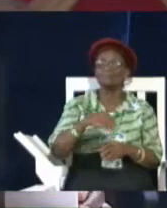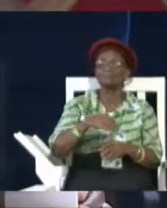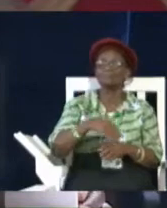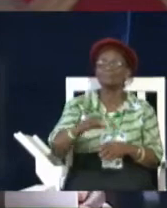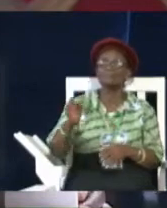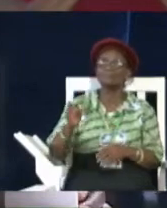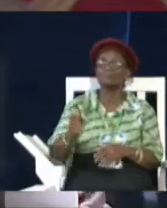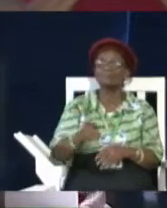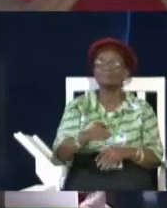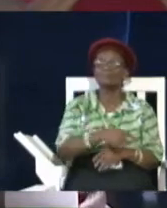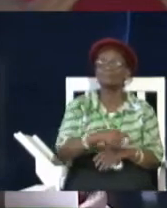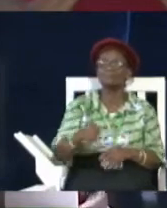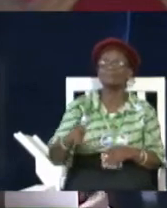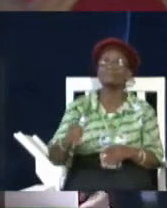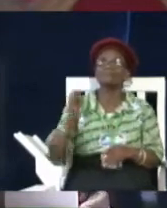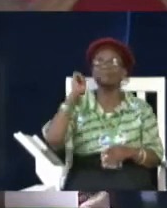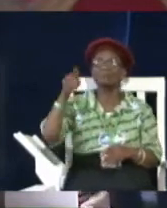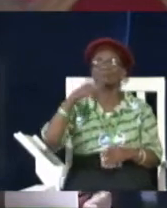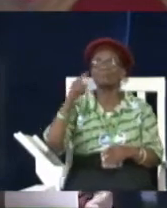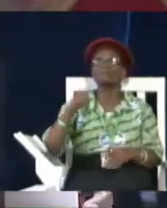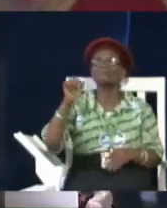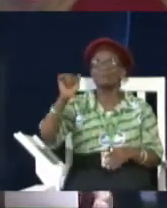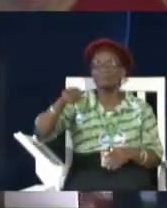Keep your mouth shut. They knew.